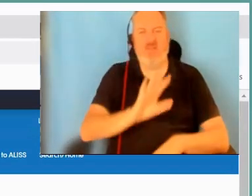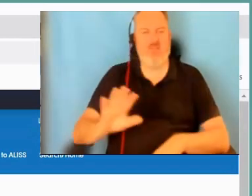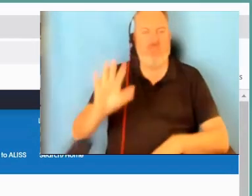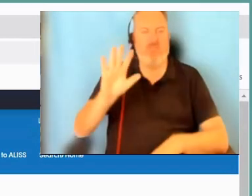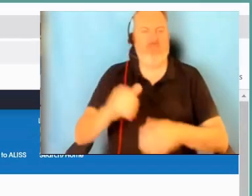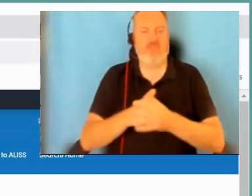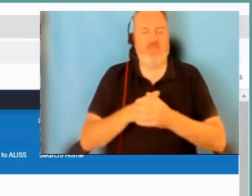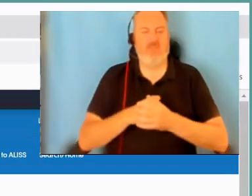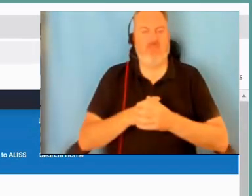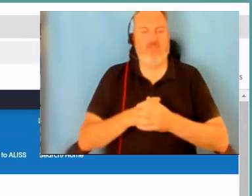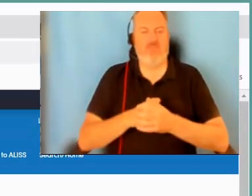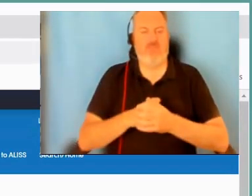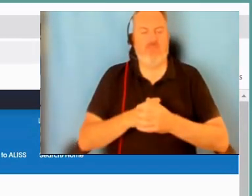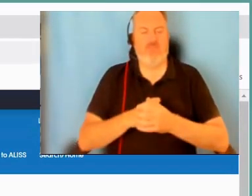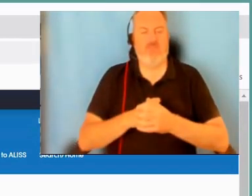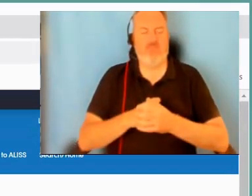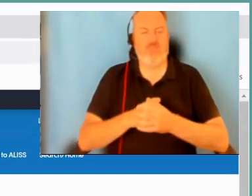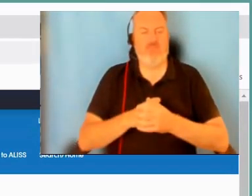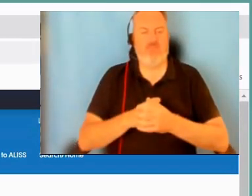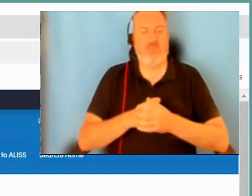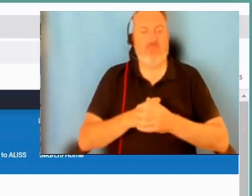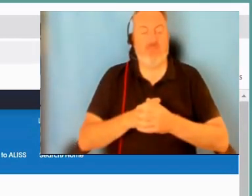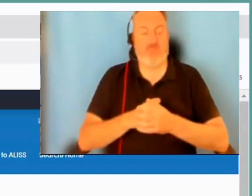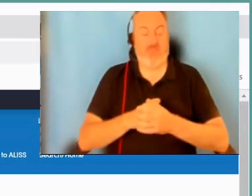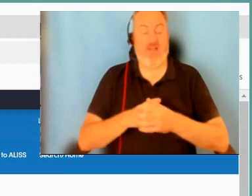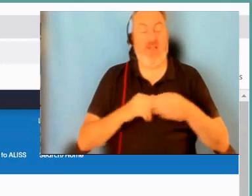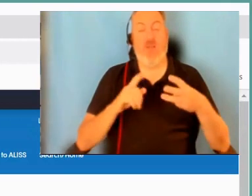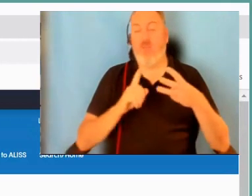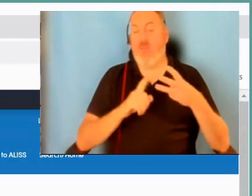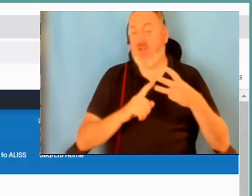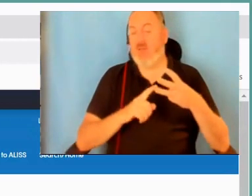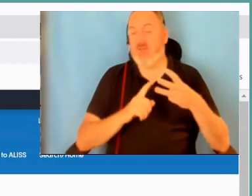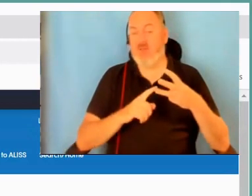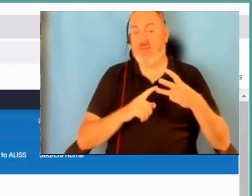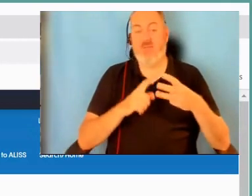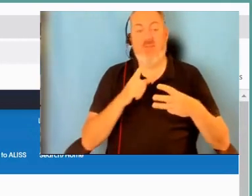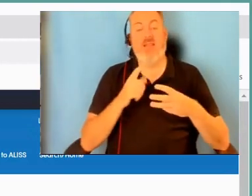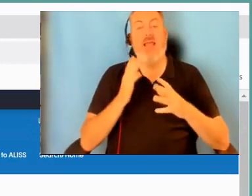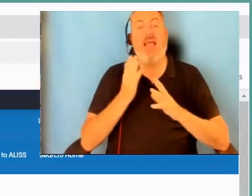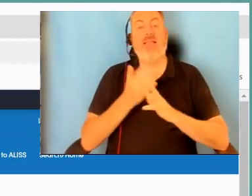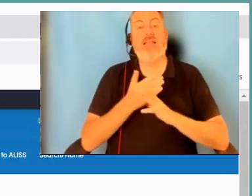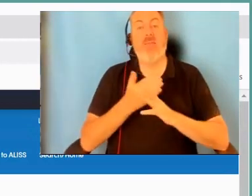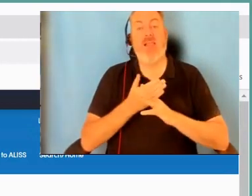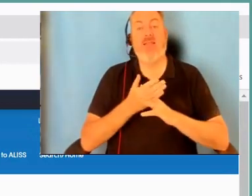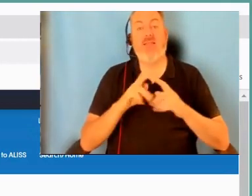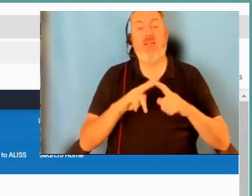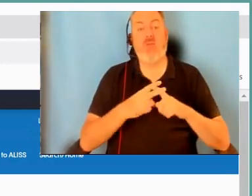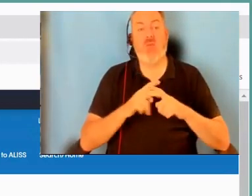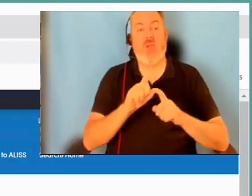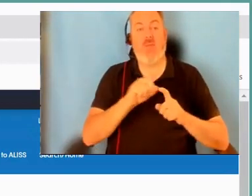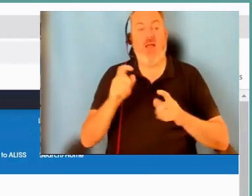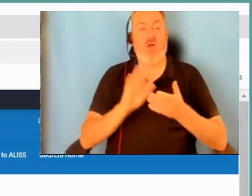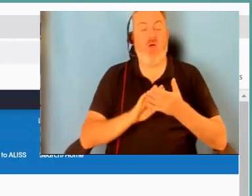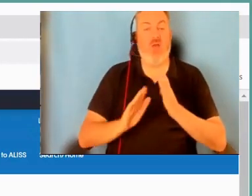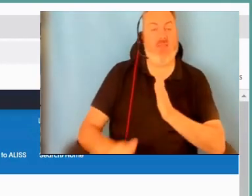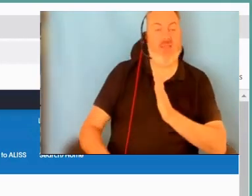And then something that Alice has recently introduced is a Reach Deck accessibility toolbar. So on the very left-hand